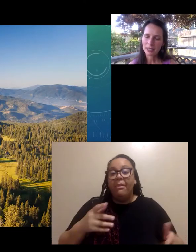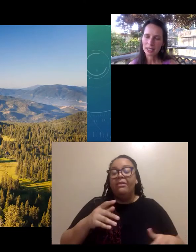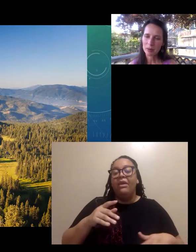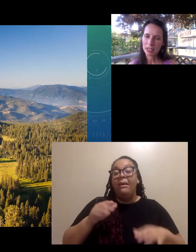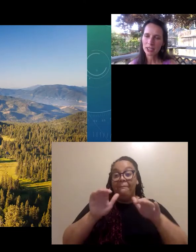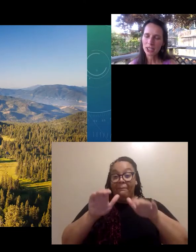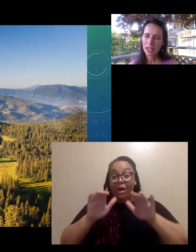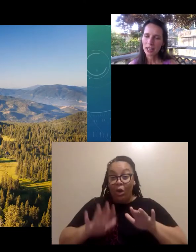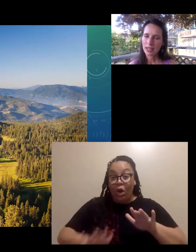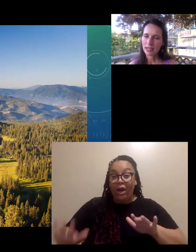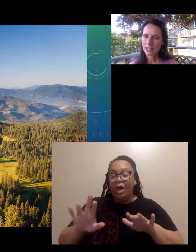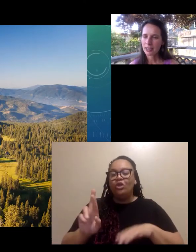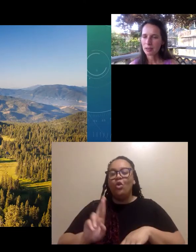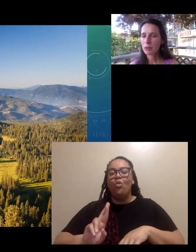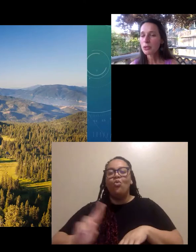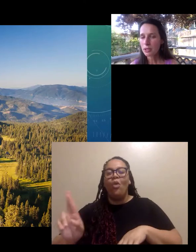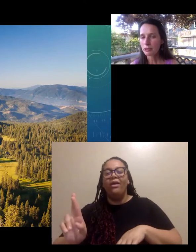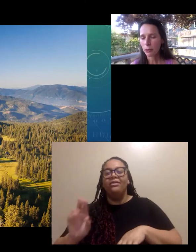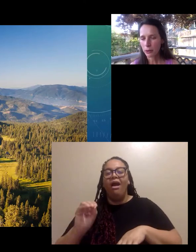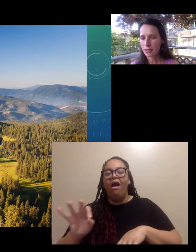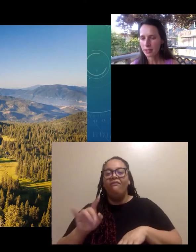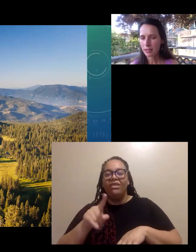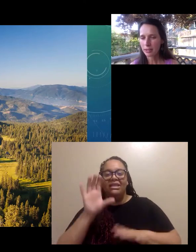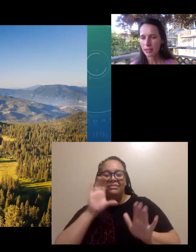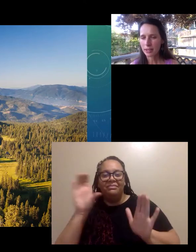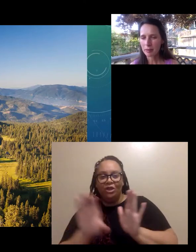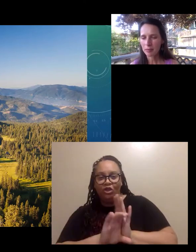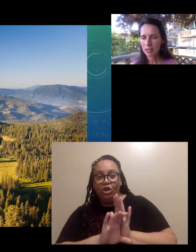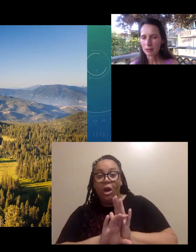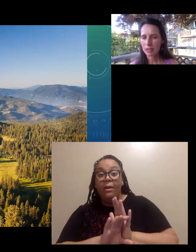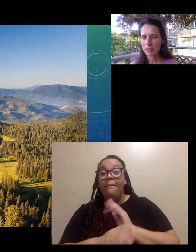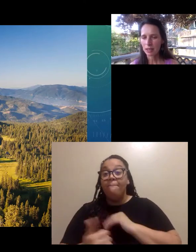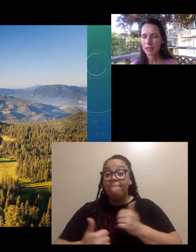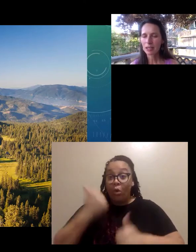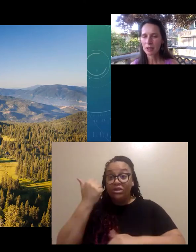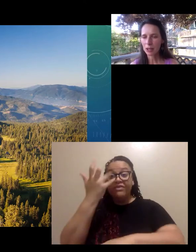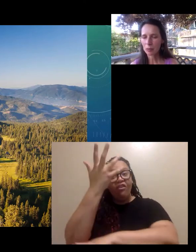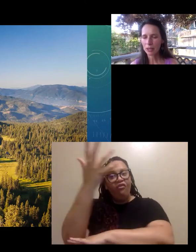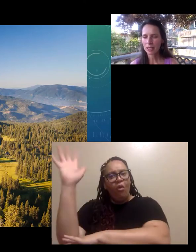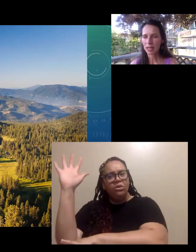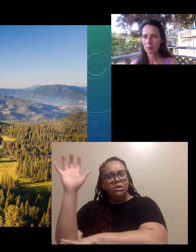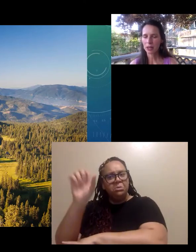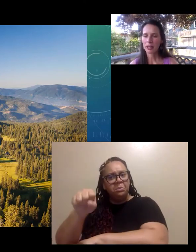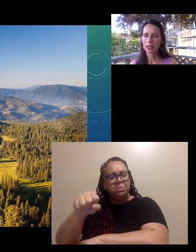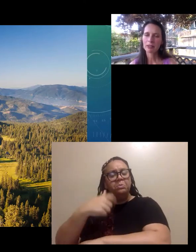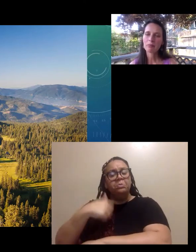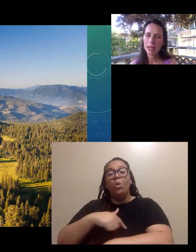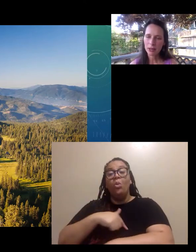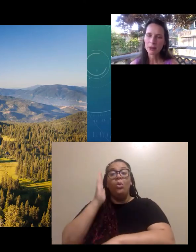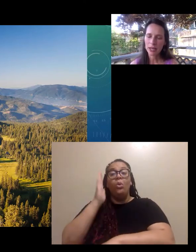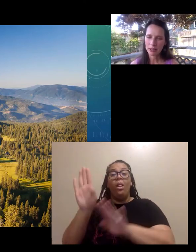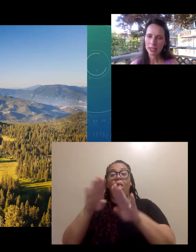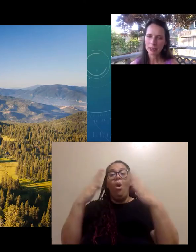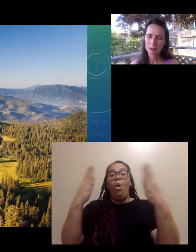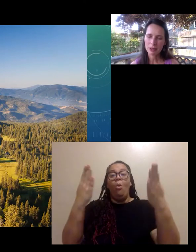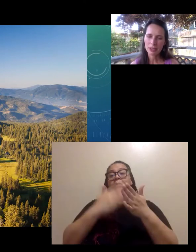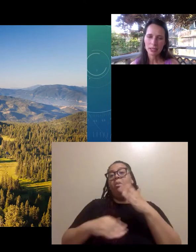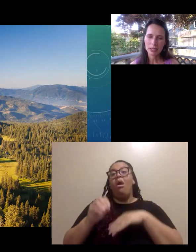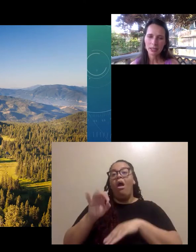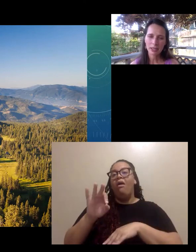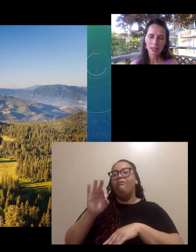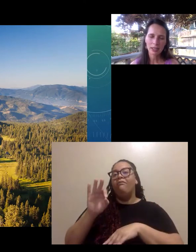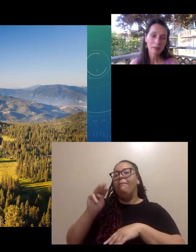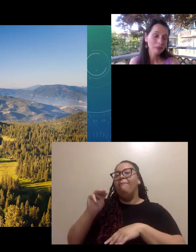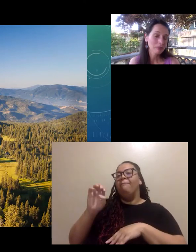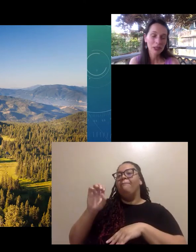of this image. And it's mostly forested. Um, we are going to be opening up part of a meadow area we're